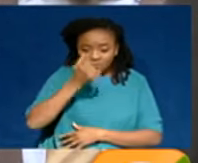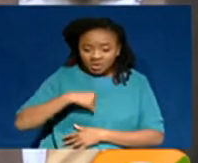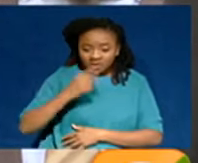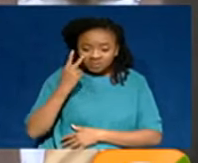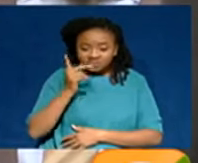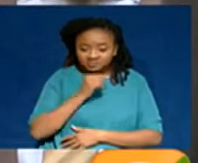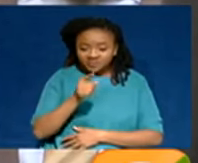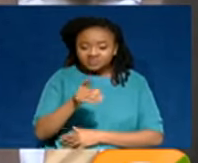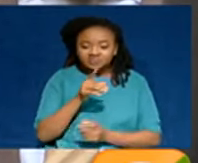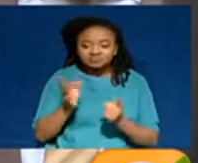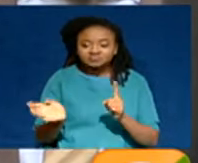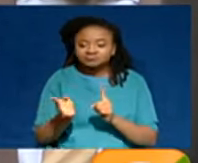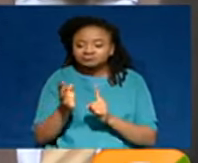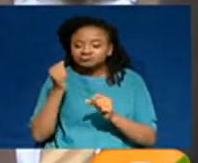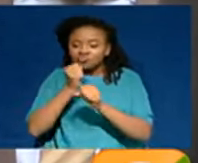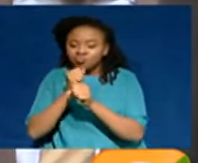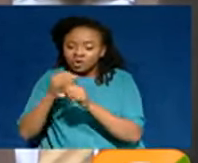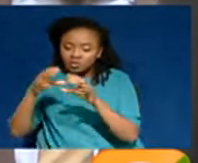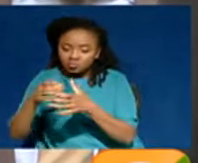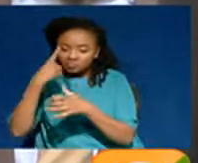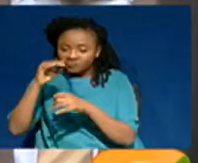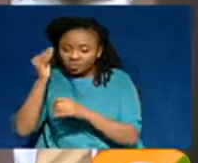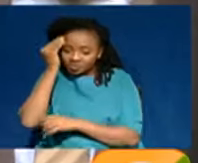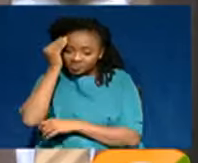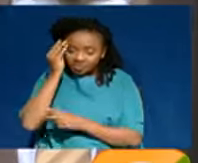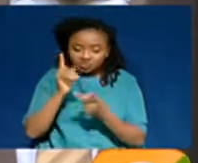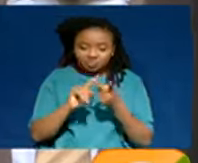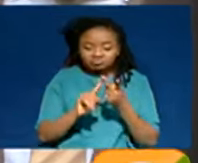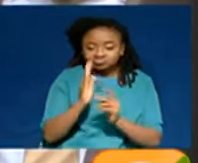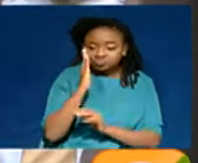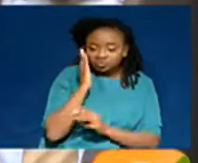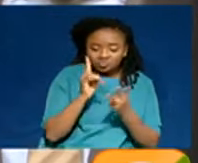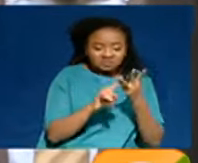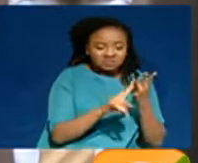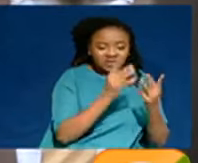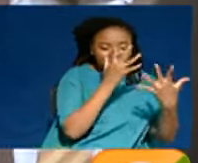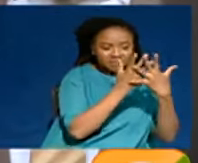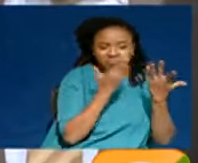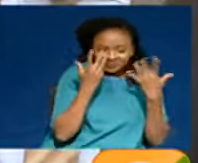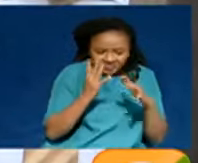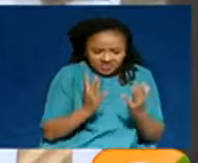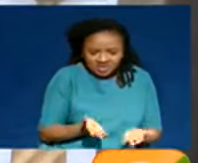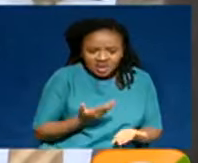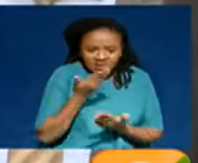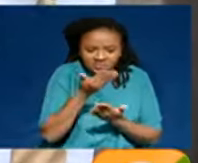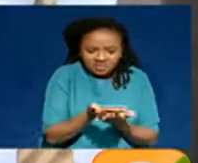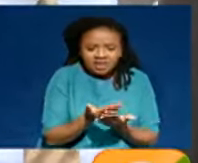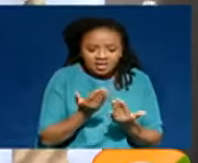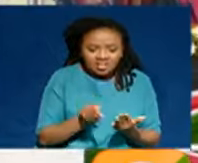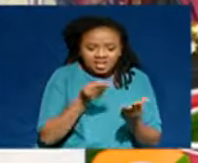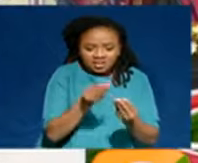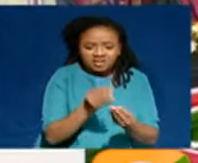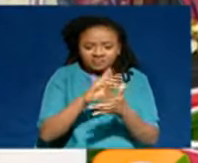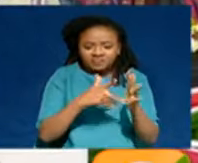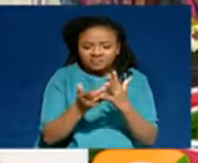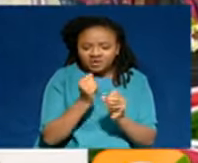education, we have seen one for security, we have seen one for prison, and they give actual implementable frameworks.